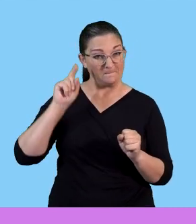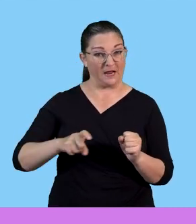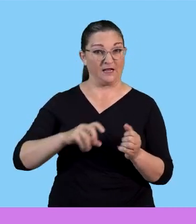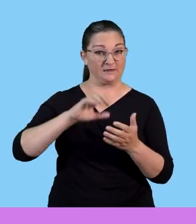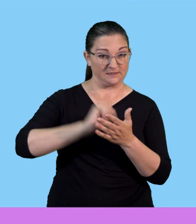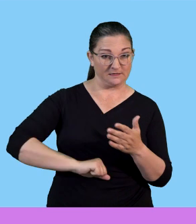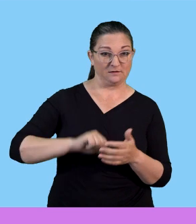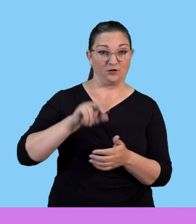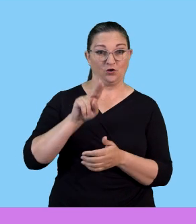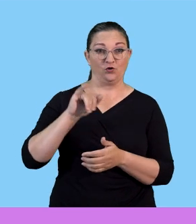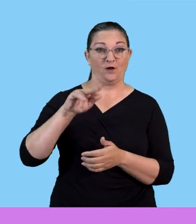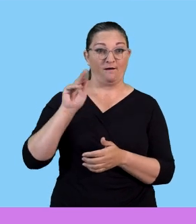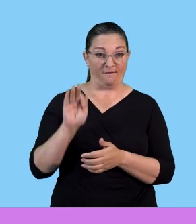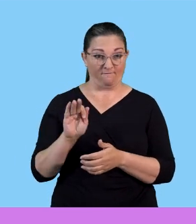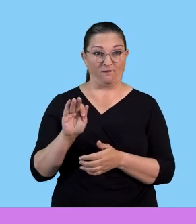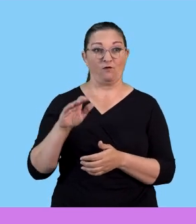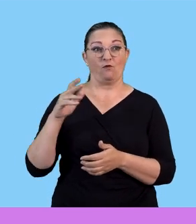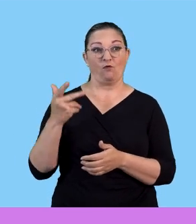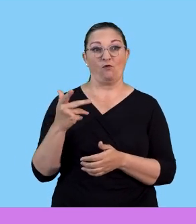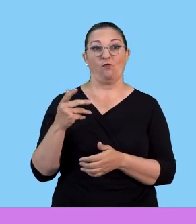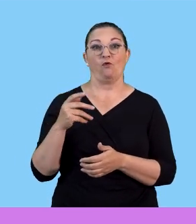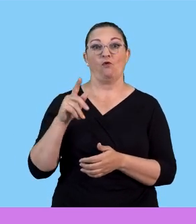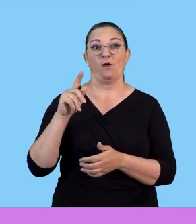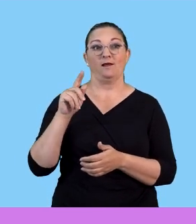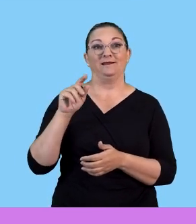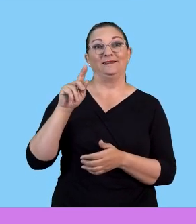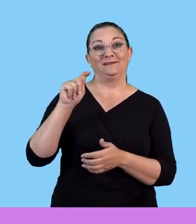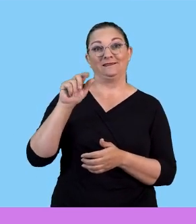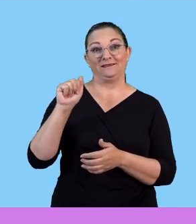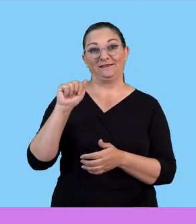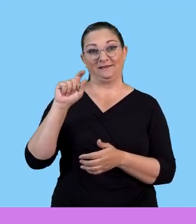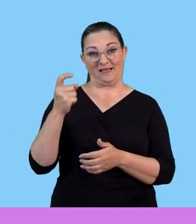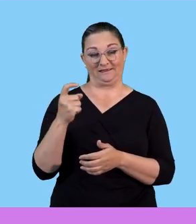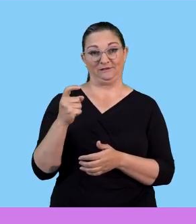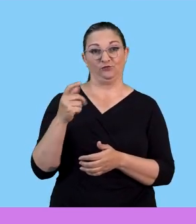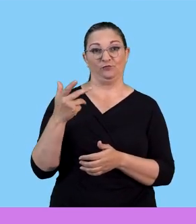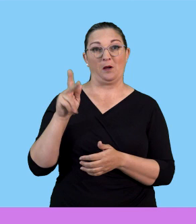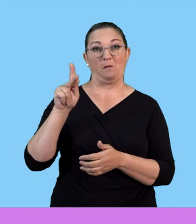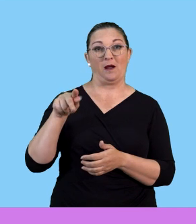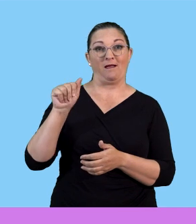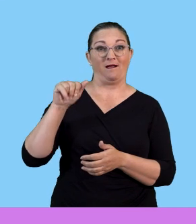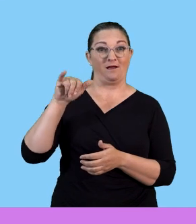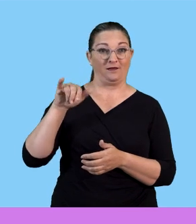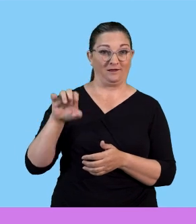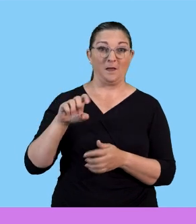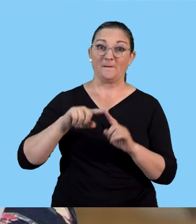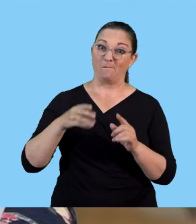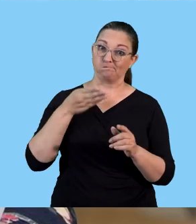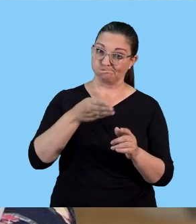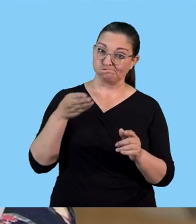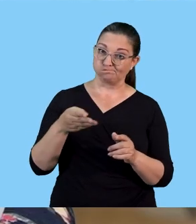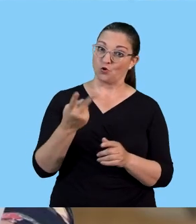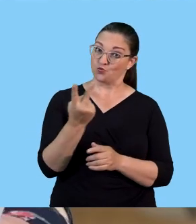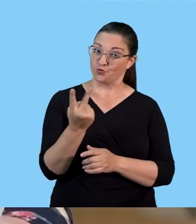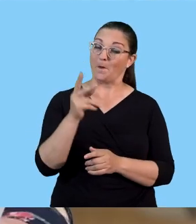are UIF and payee, or your income tax. Remember, that is the two deductions that must be